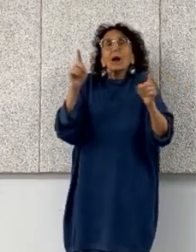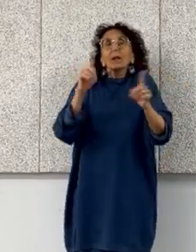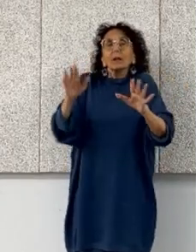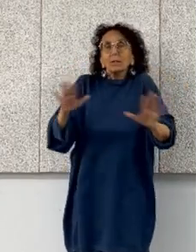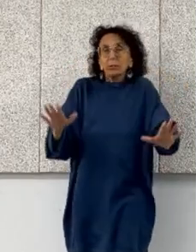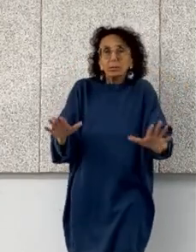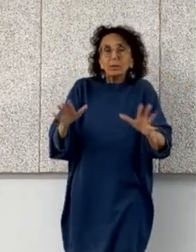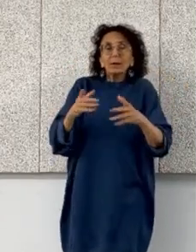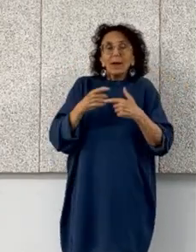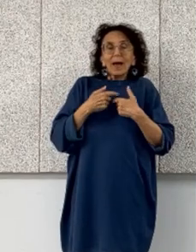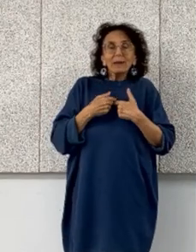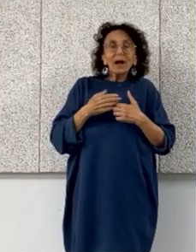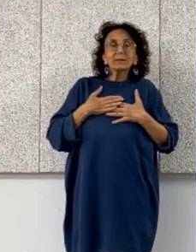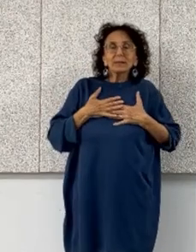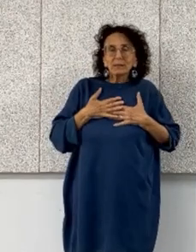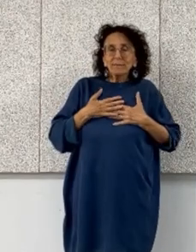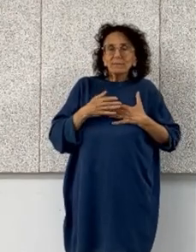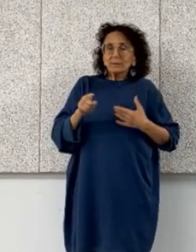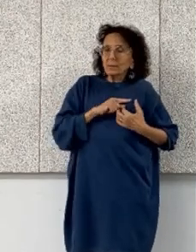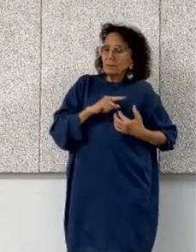Therapy is great.